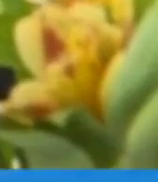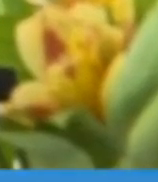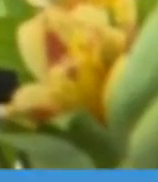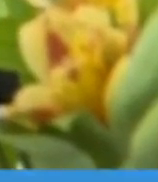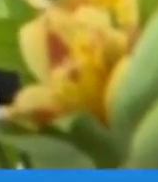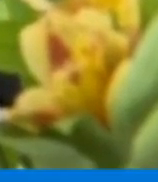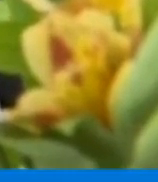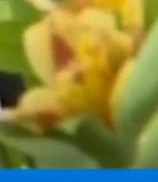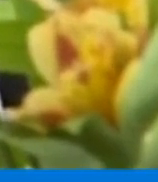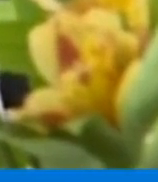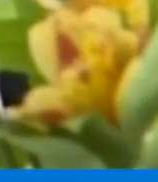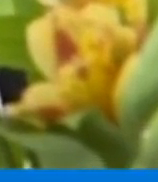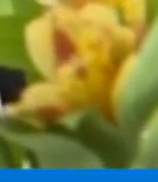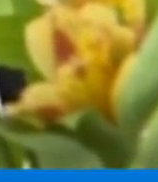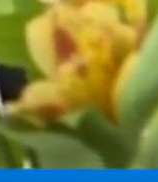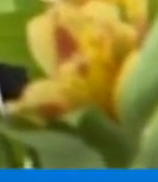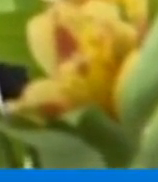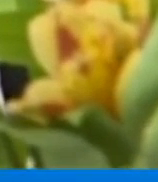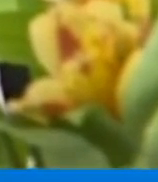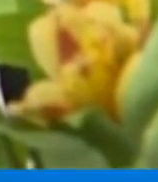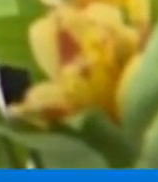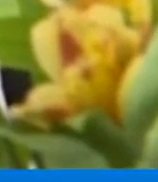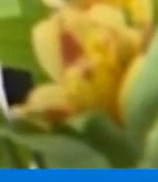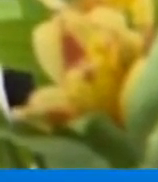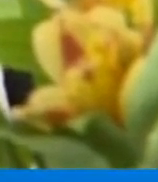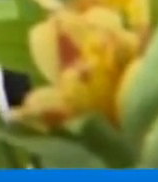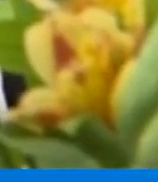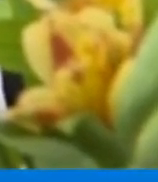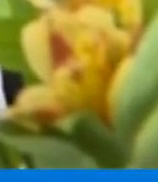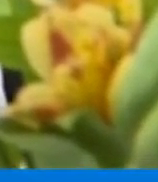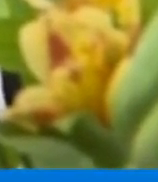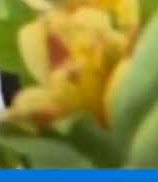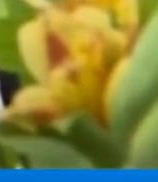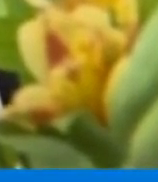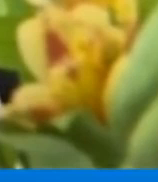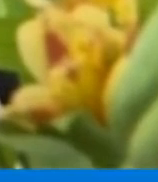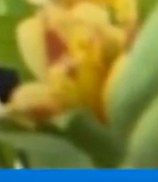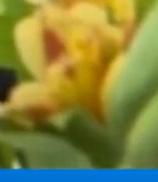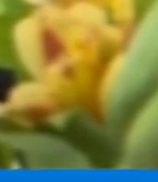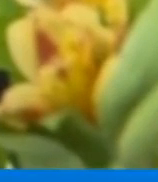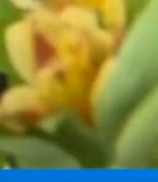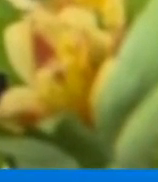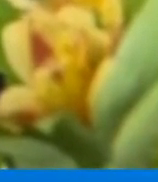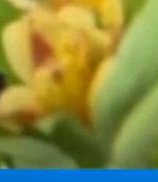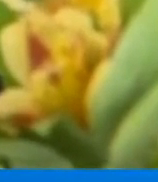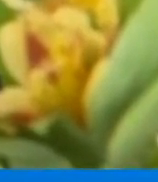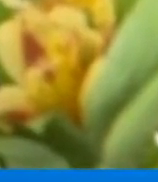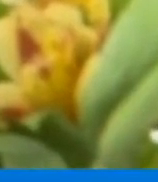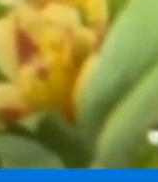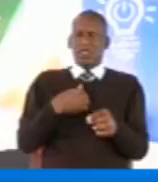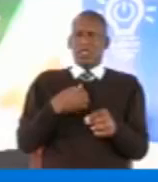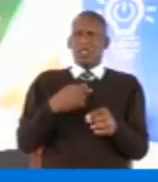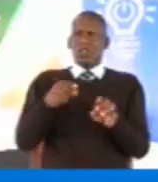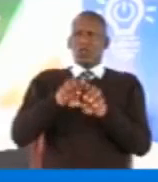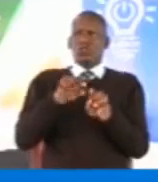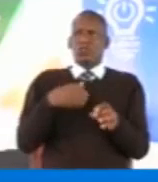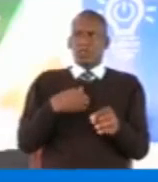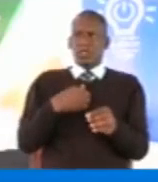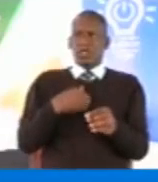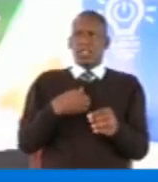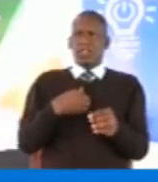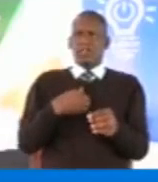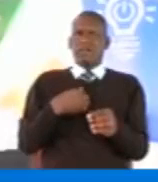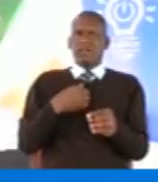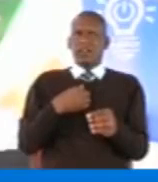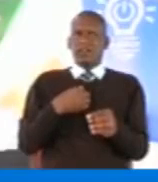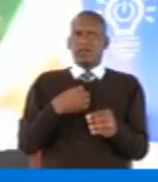I feel duty bound to respond to the question of petroleum because I also happen to be holding fort in